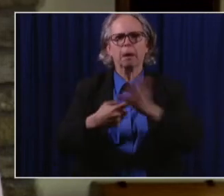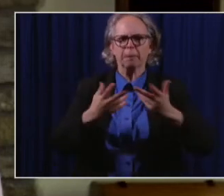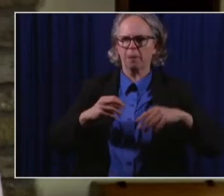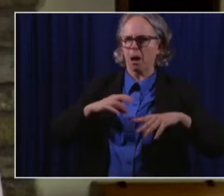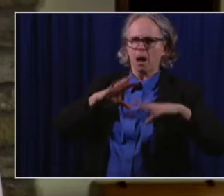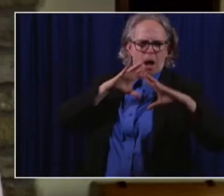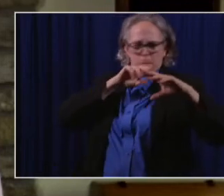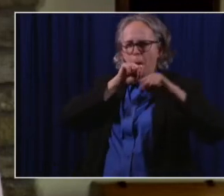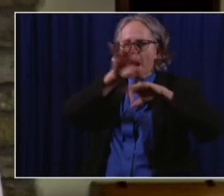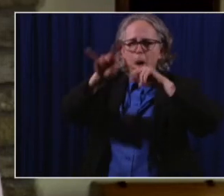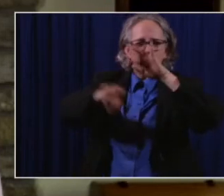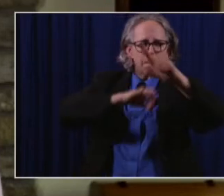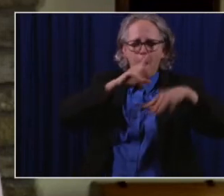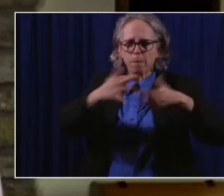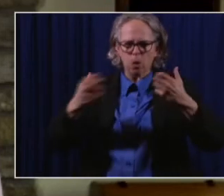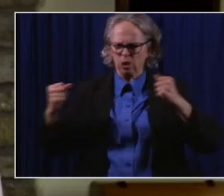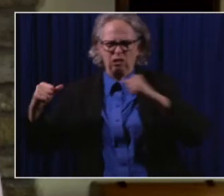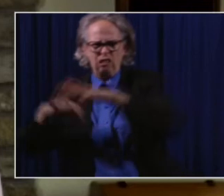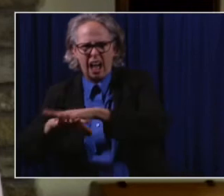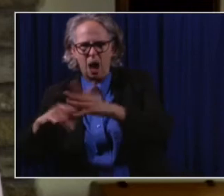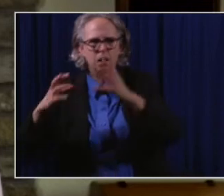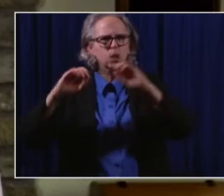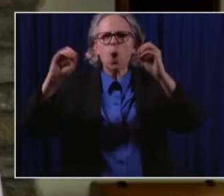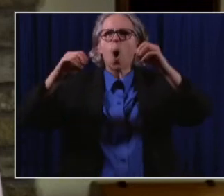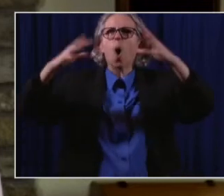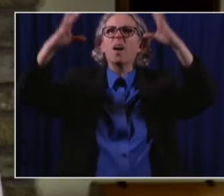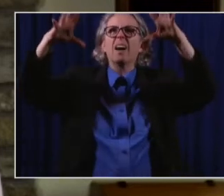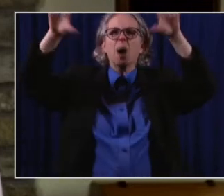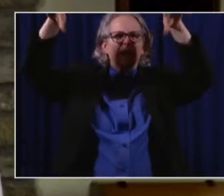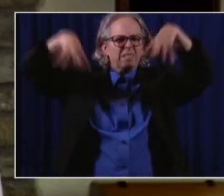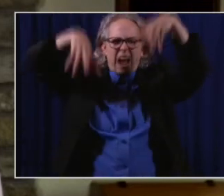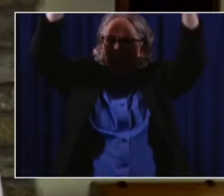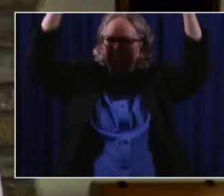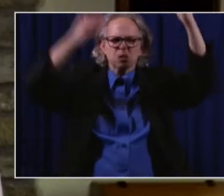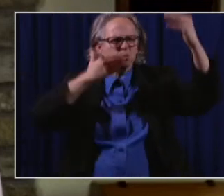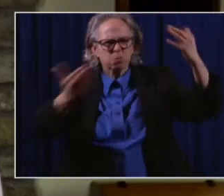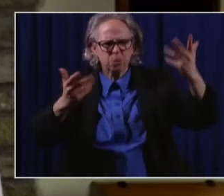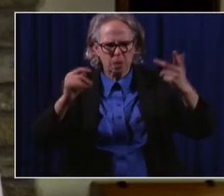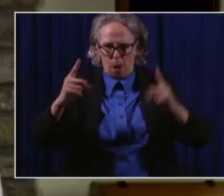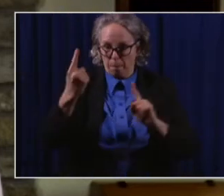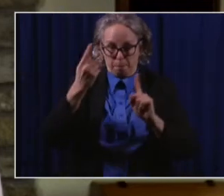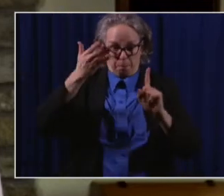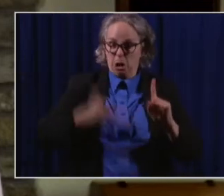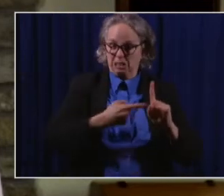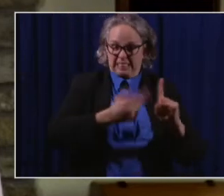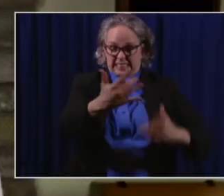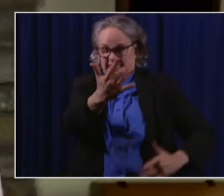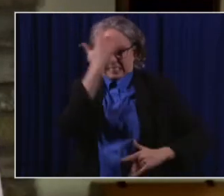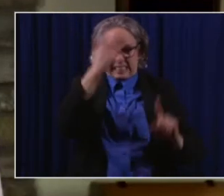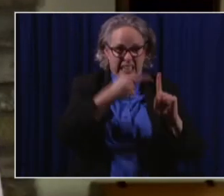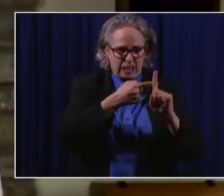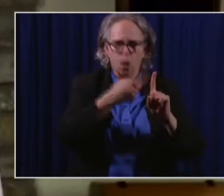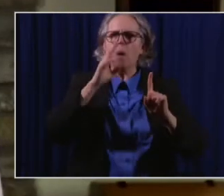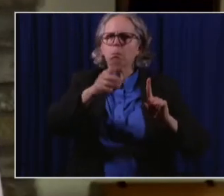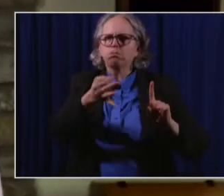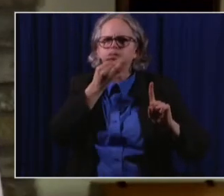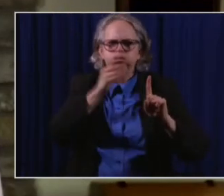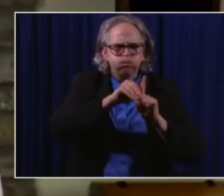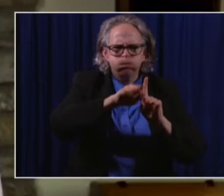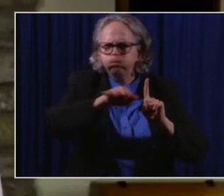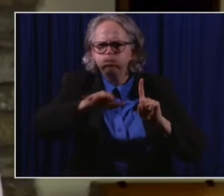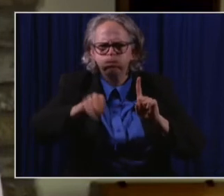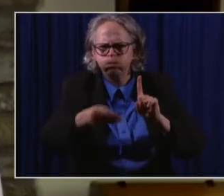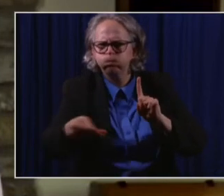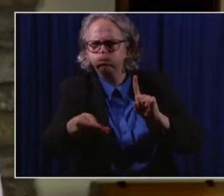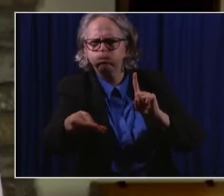leading to super spreading clusters where one sick person infects many healthy people that account for a large share of total infections.